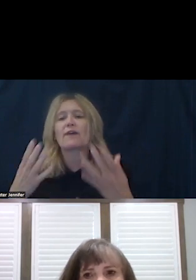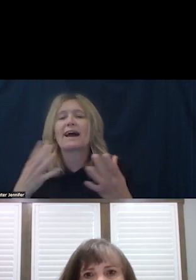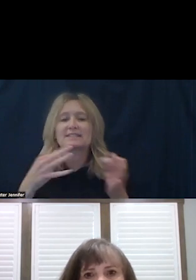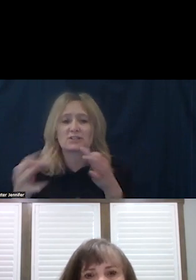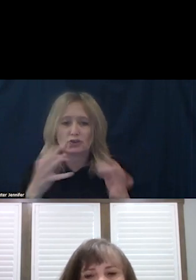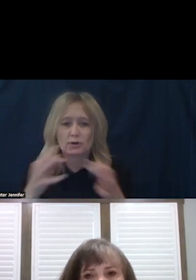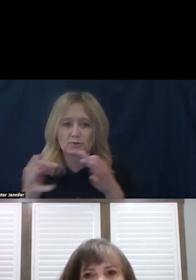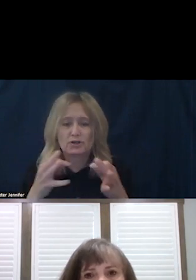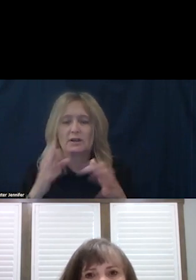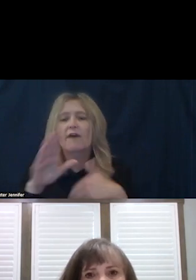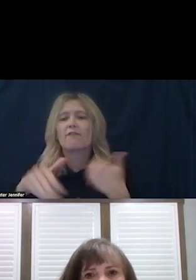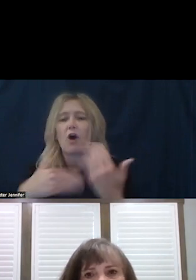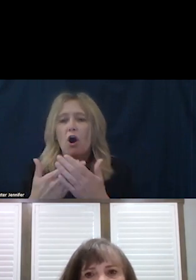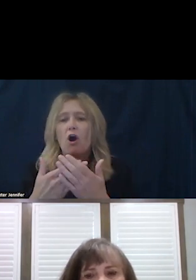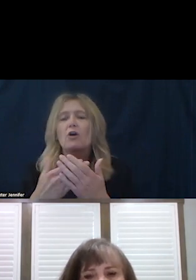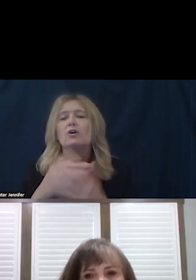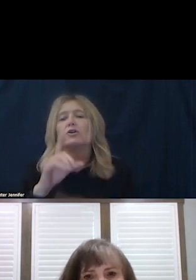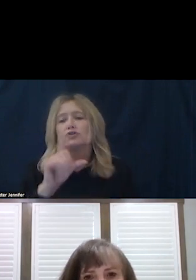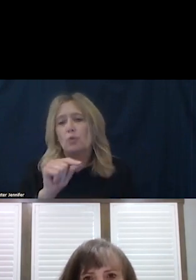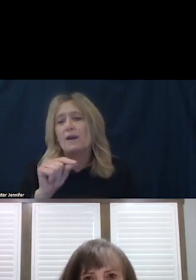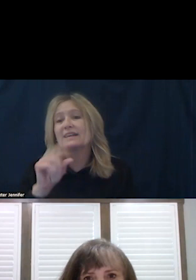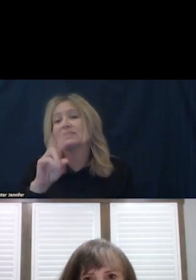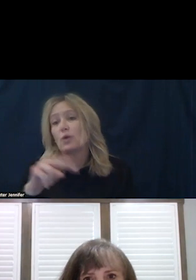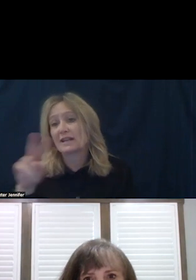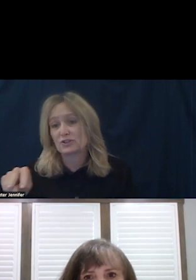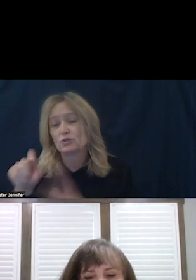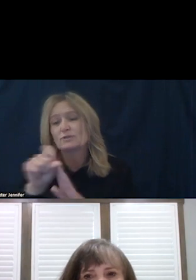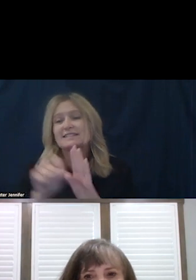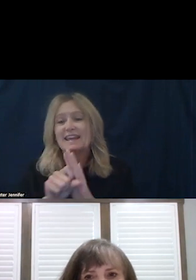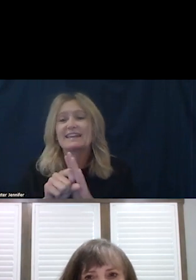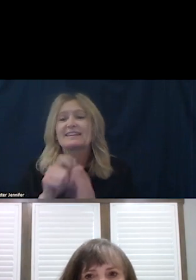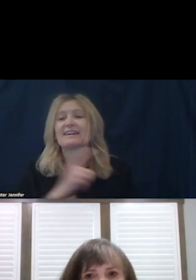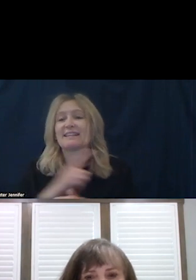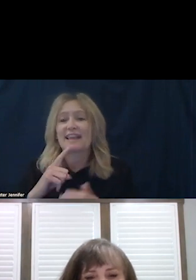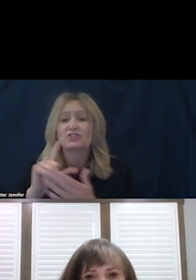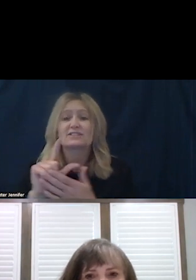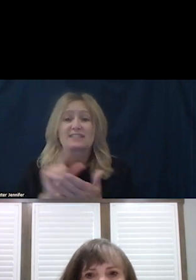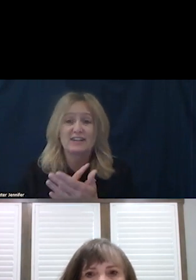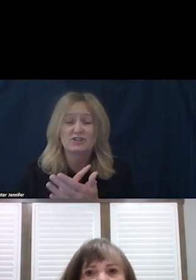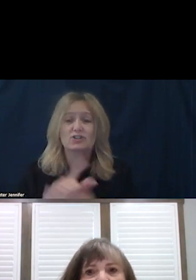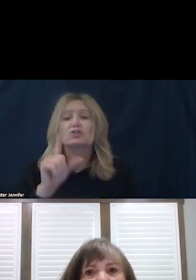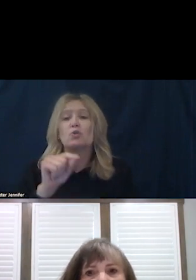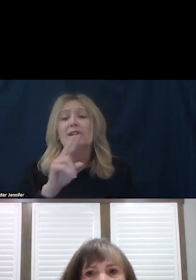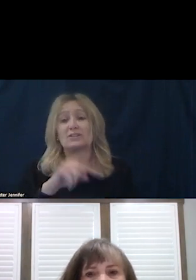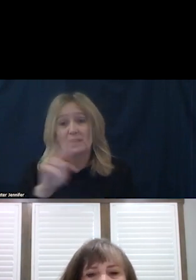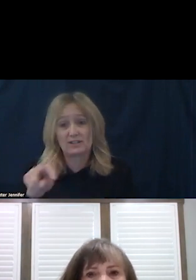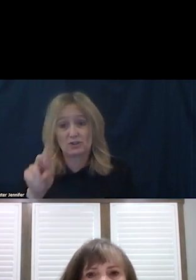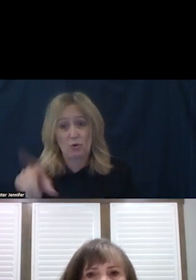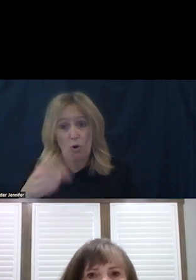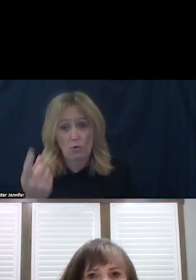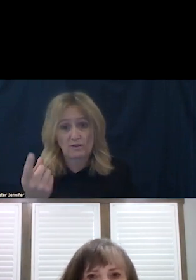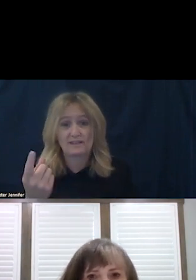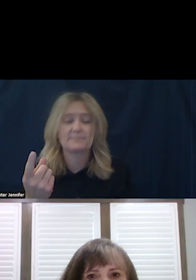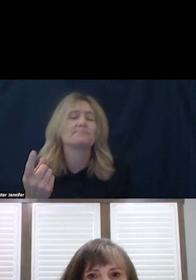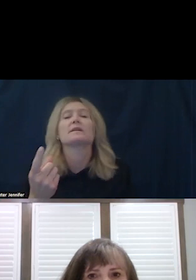description of all 2022 state legislation. So it's only 2022. And this